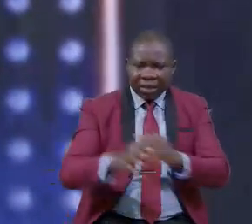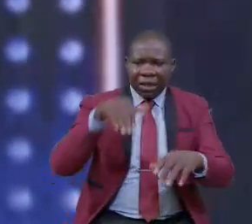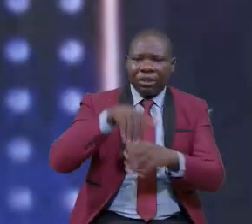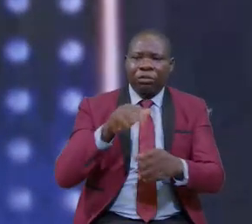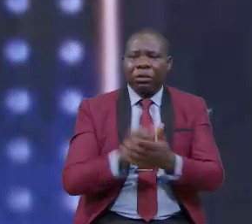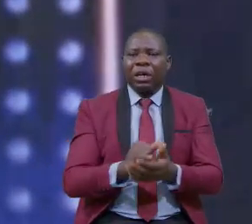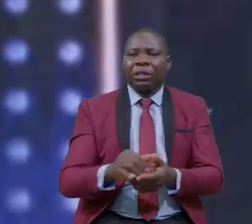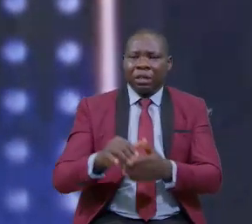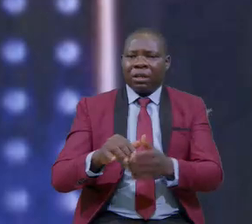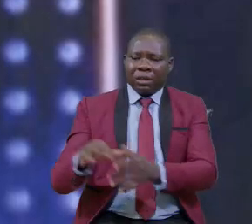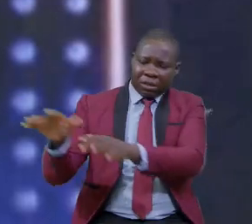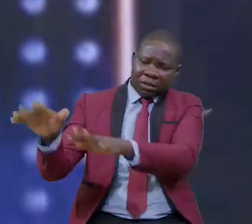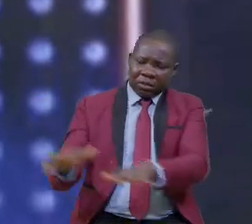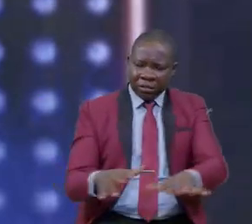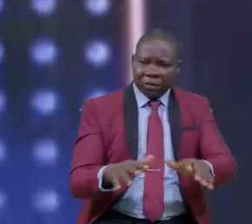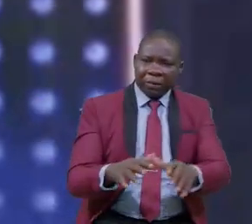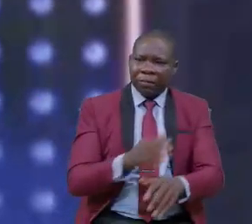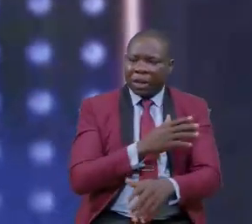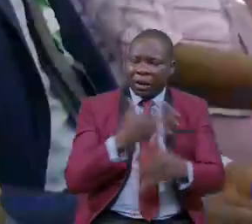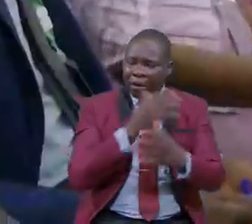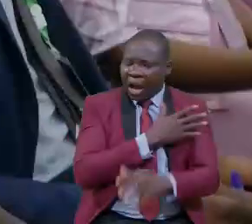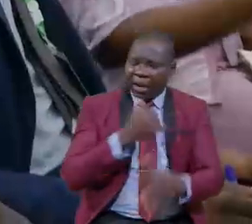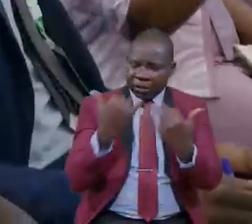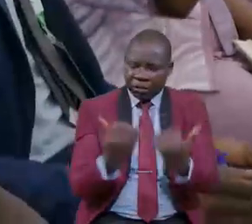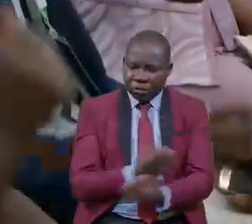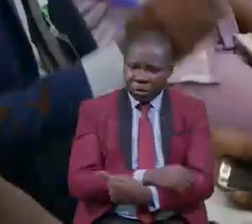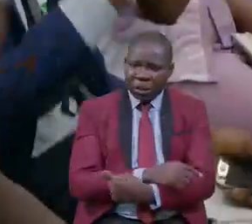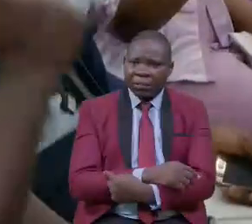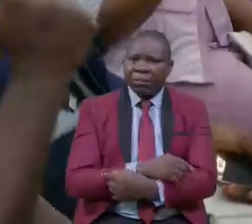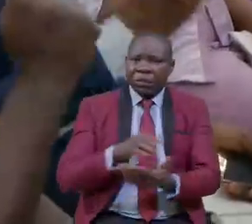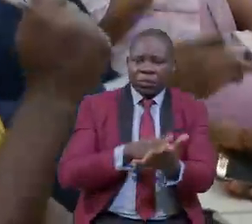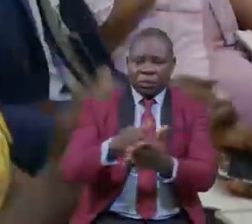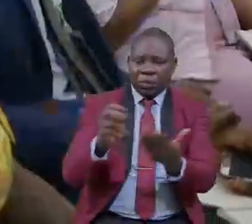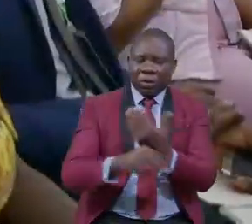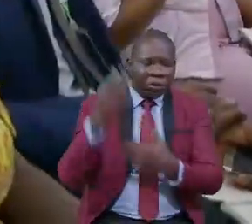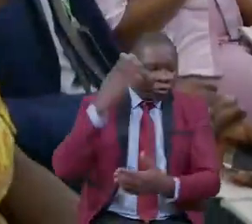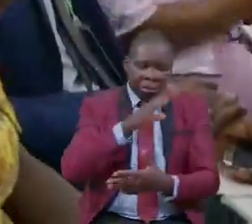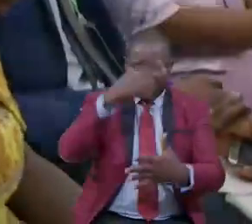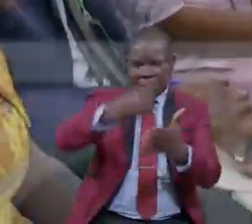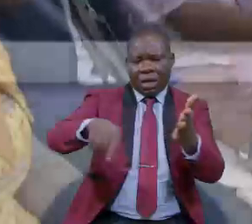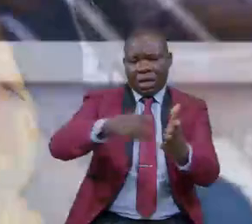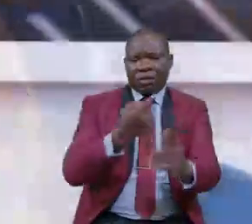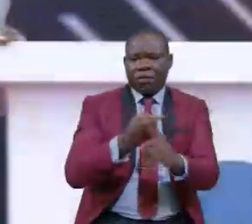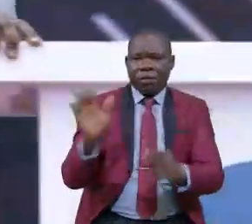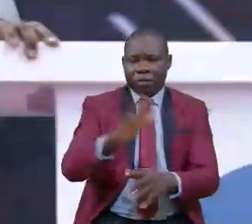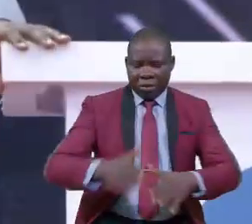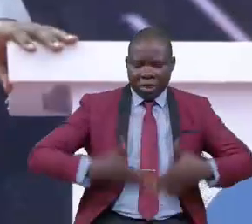feebleness will be canceled from your life in Jesus' name. Amen. Number seven